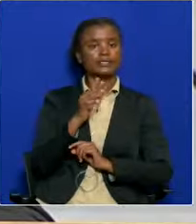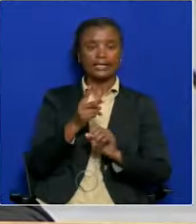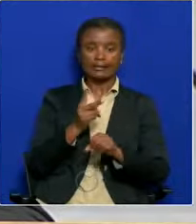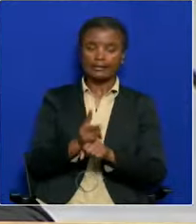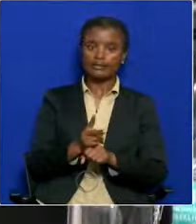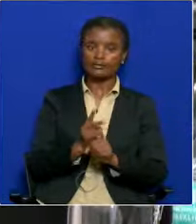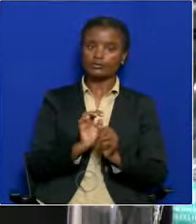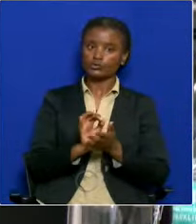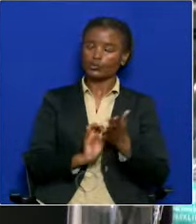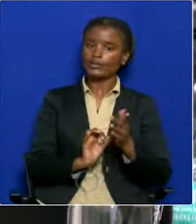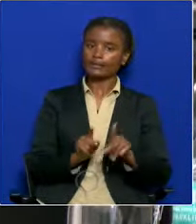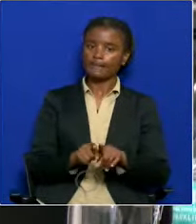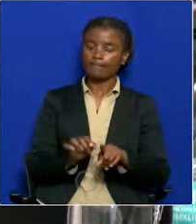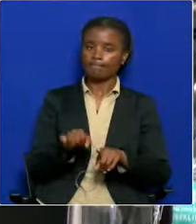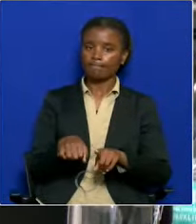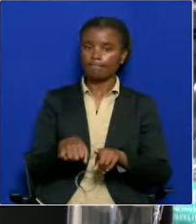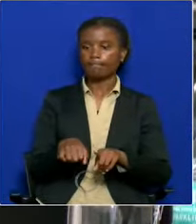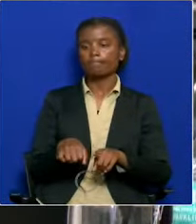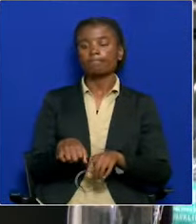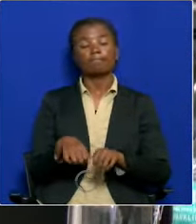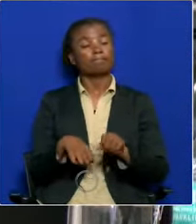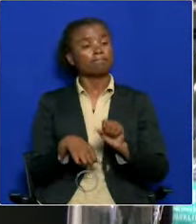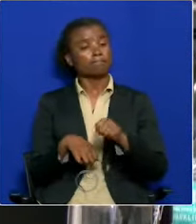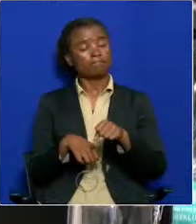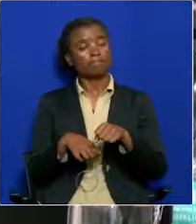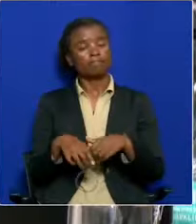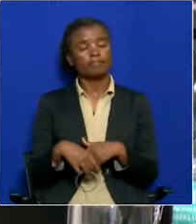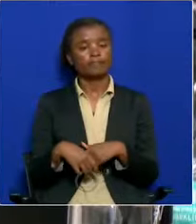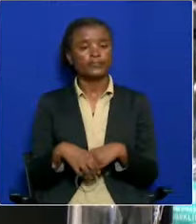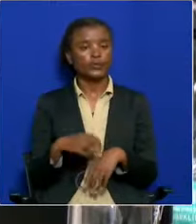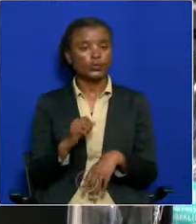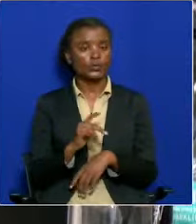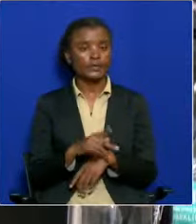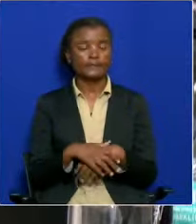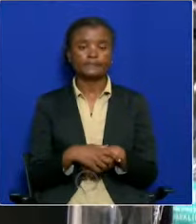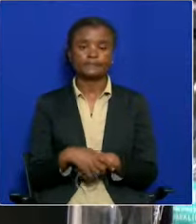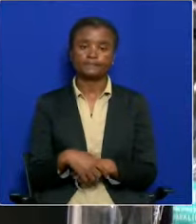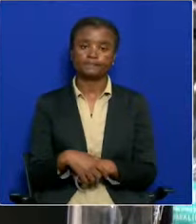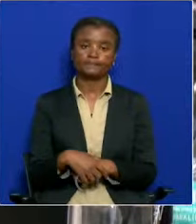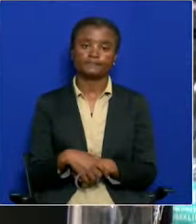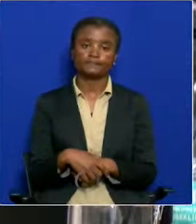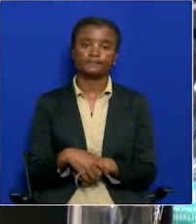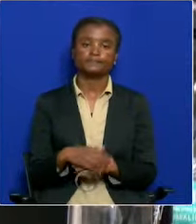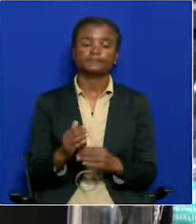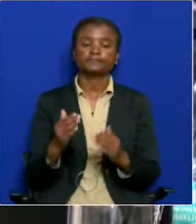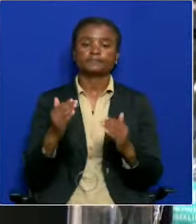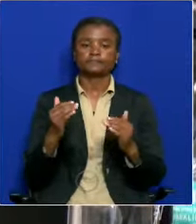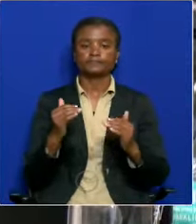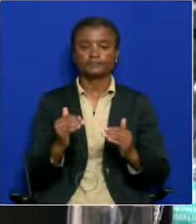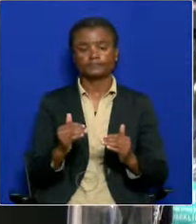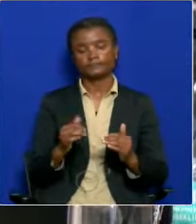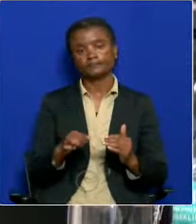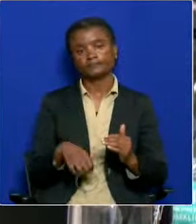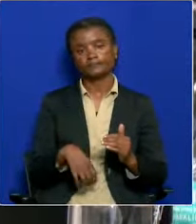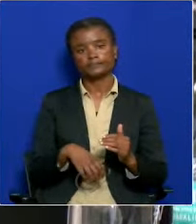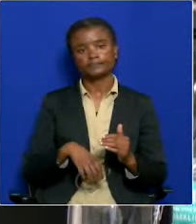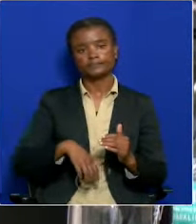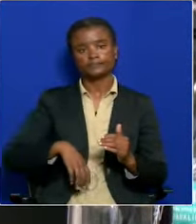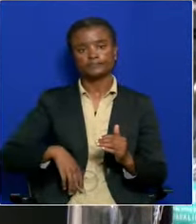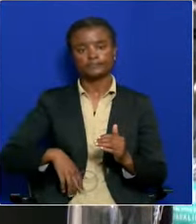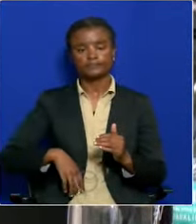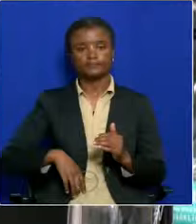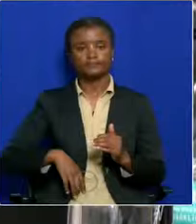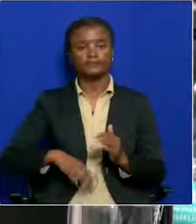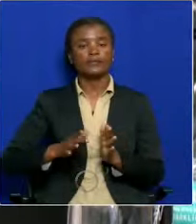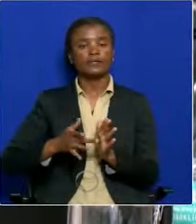one. Yes. Okay. And then let's move to the next one, which is at page